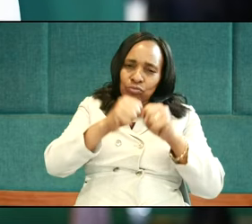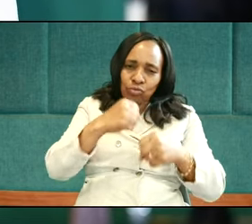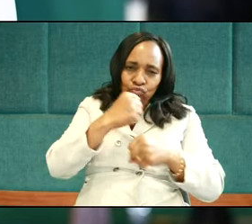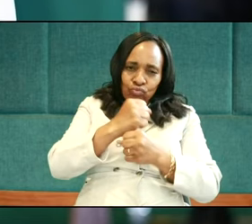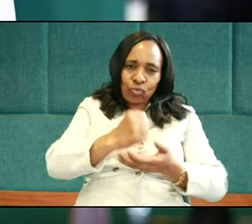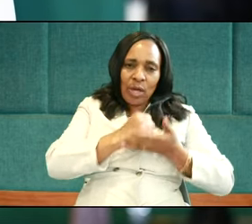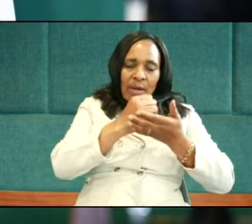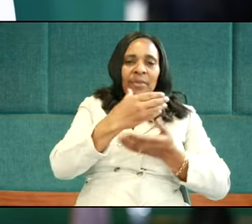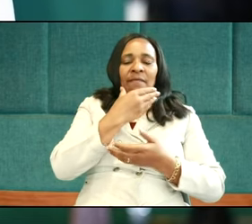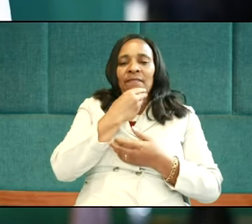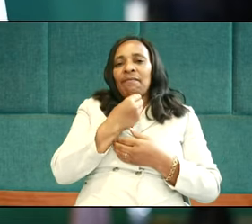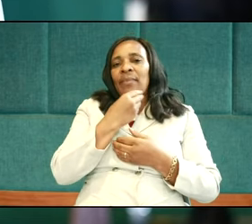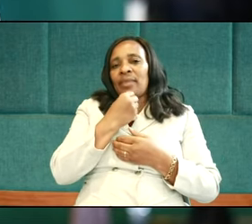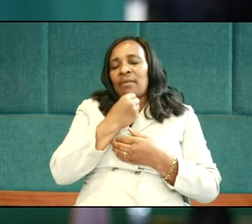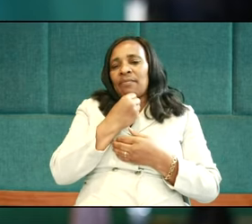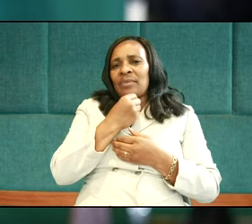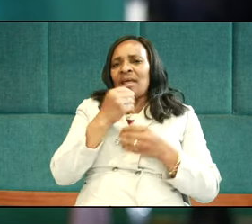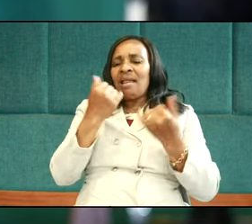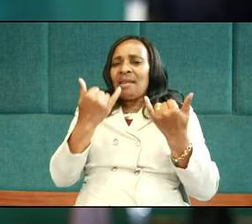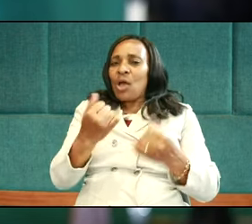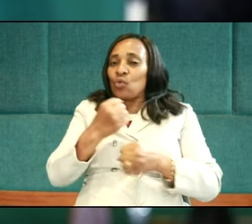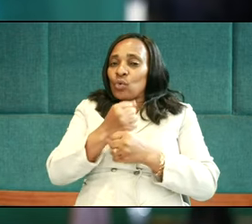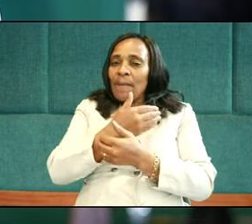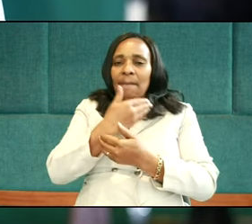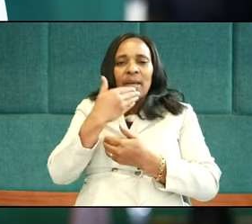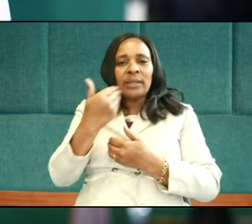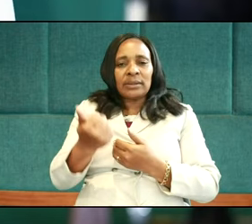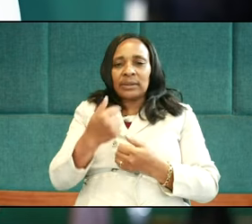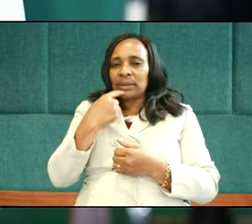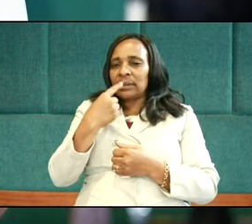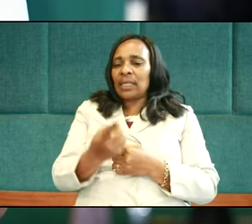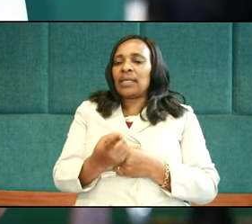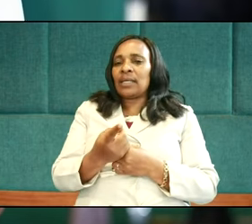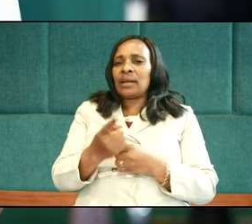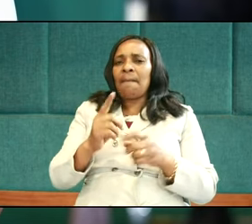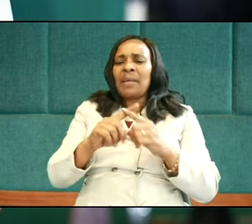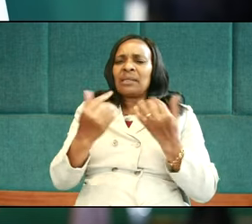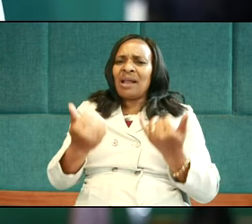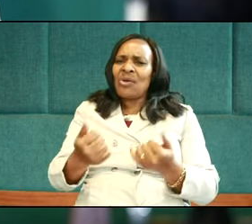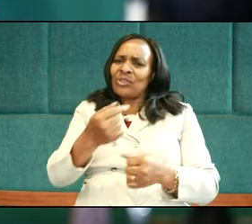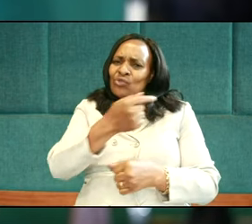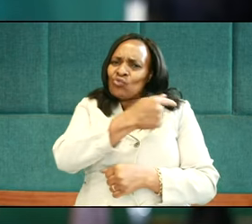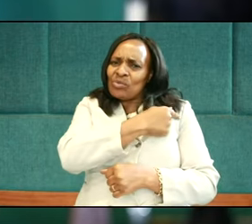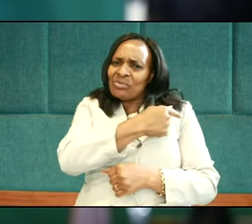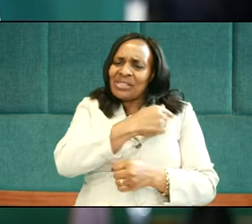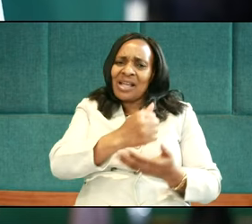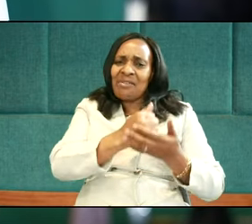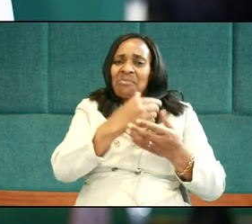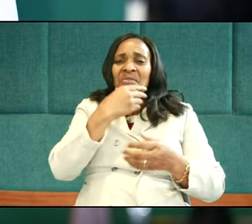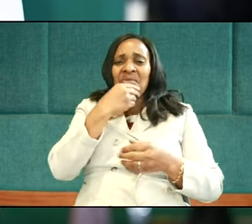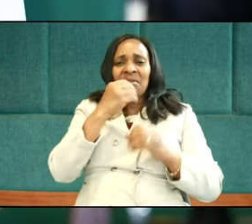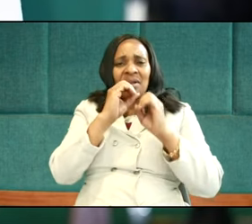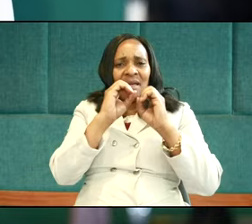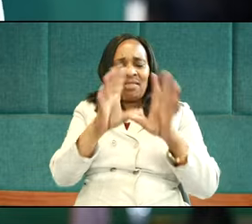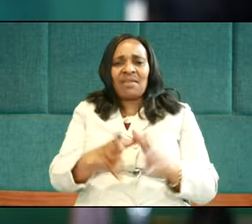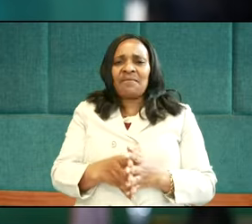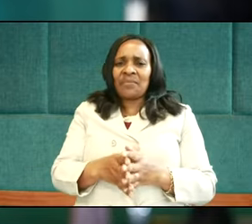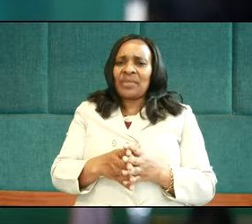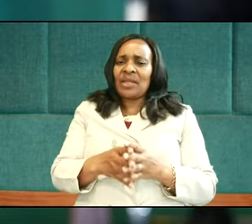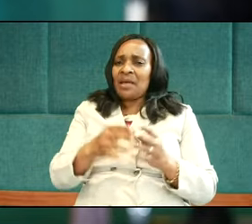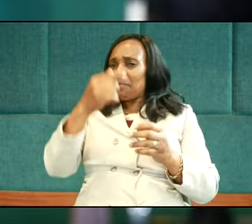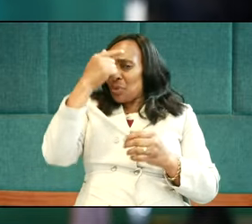the father. "We're doing the best we can," he said. But the treatments didn't help father. For the